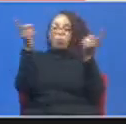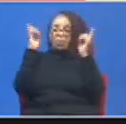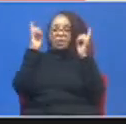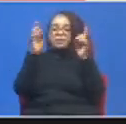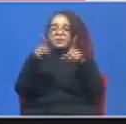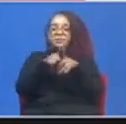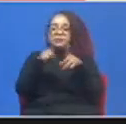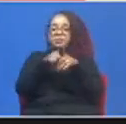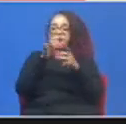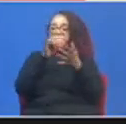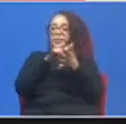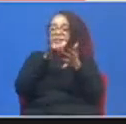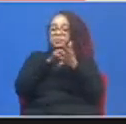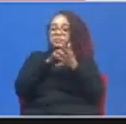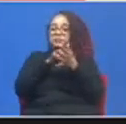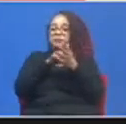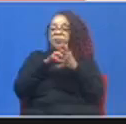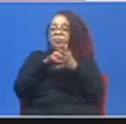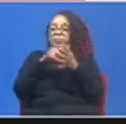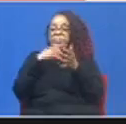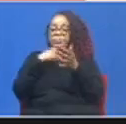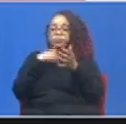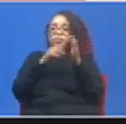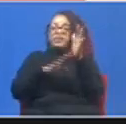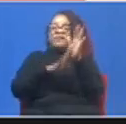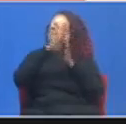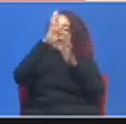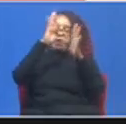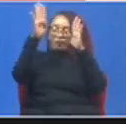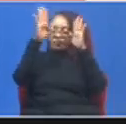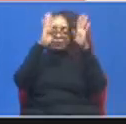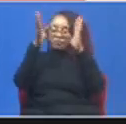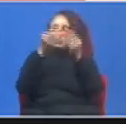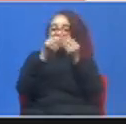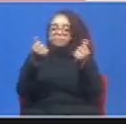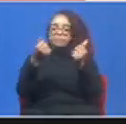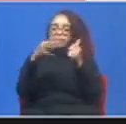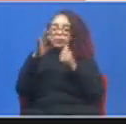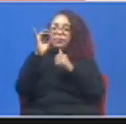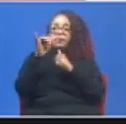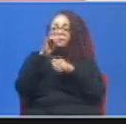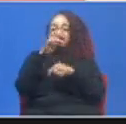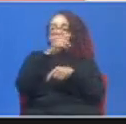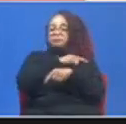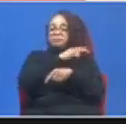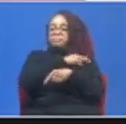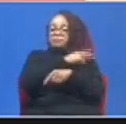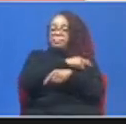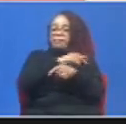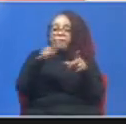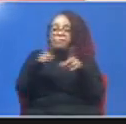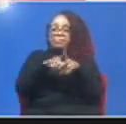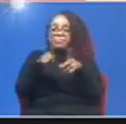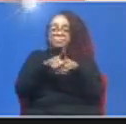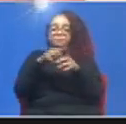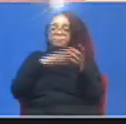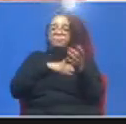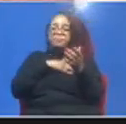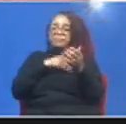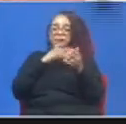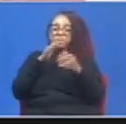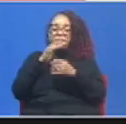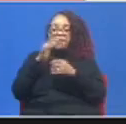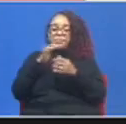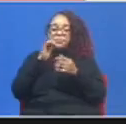aimed at empowering the youth to develop innovative solutions for the tourism sector, conservation and mines sectors. Now,